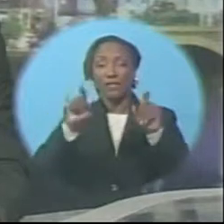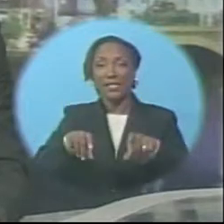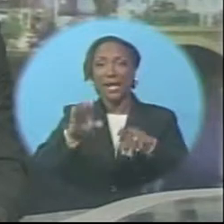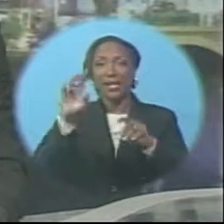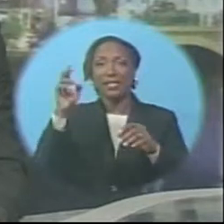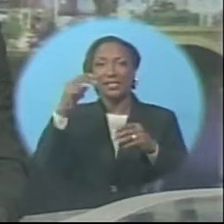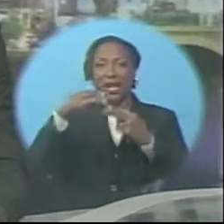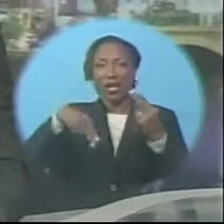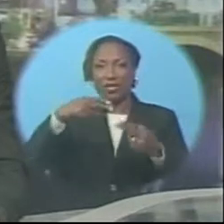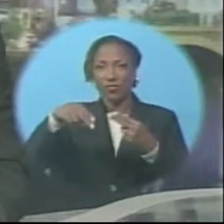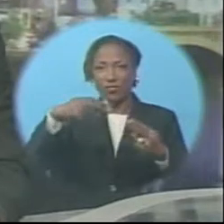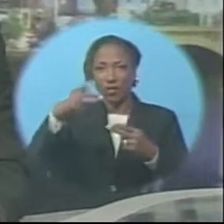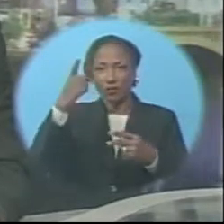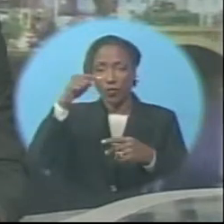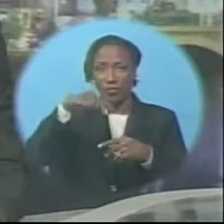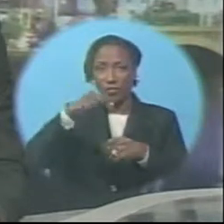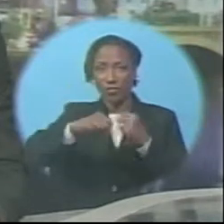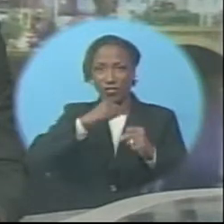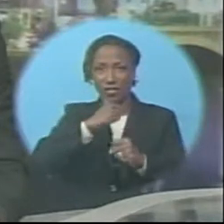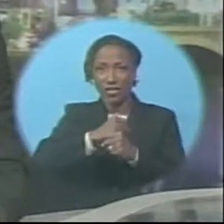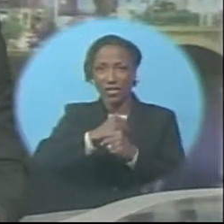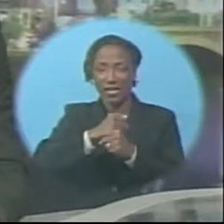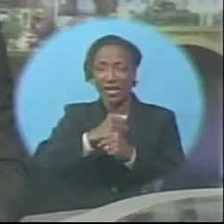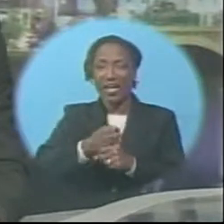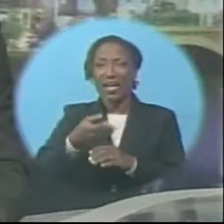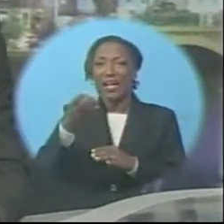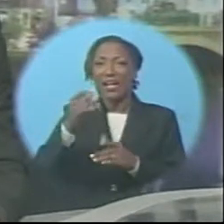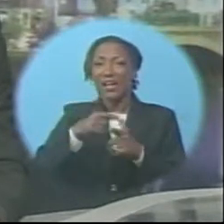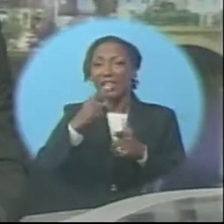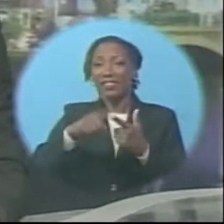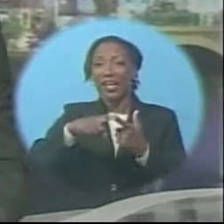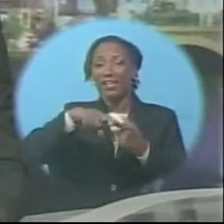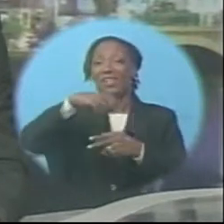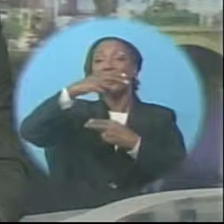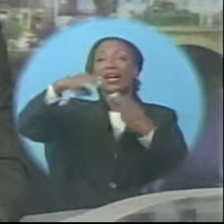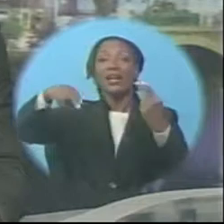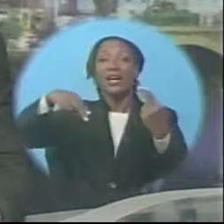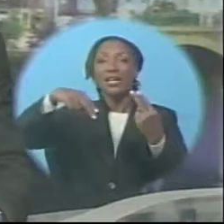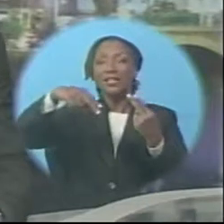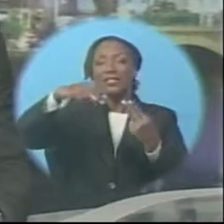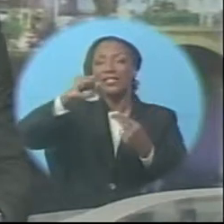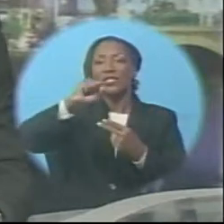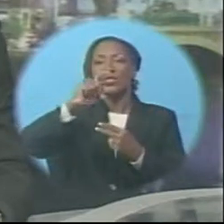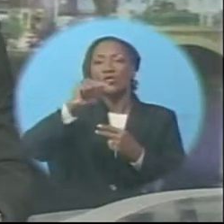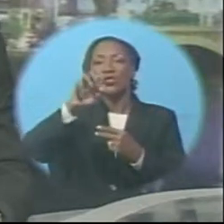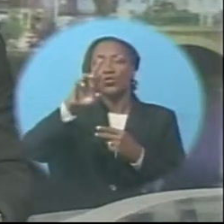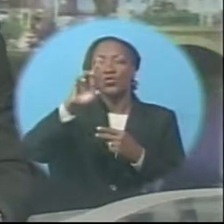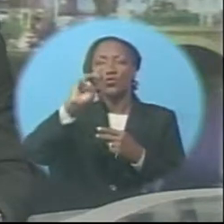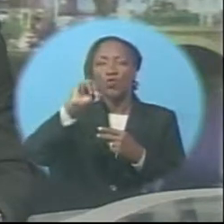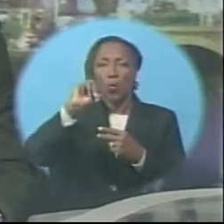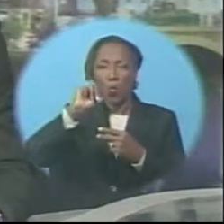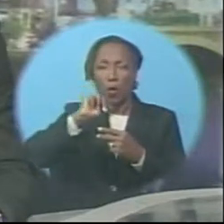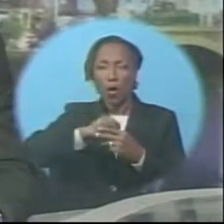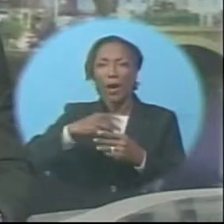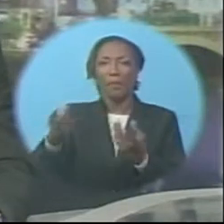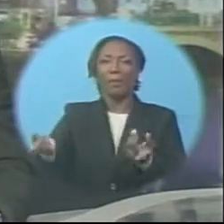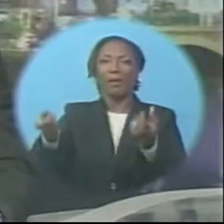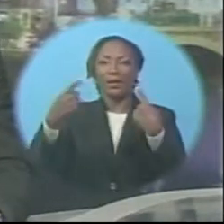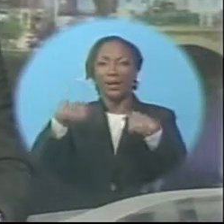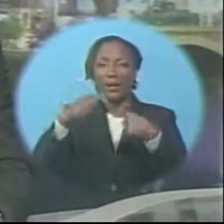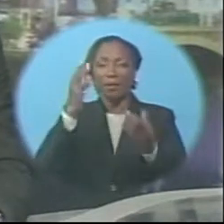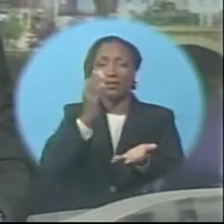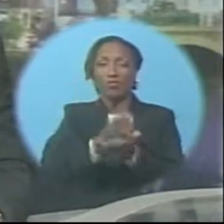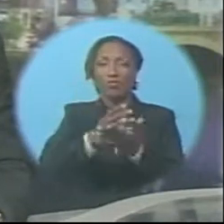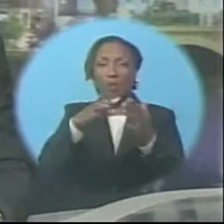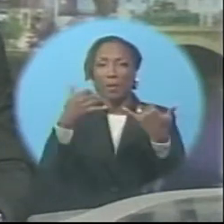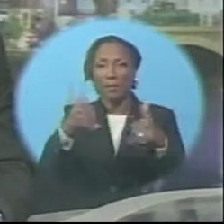storm lashed the Melbourne cricket ground just before tea and forced the rest of the 4th day's play in the 2nd Test to be abandoned. Now, Smith was unbeaten